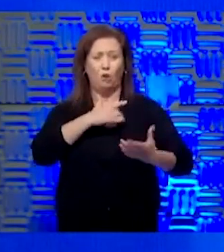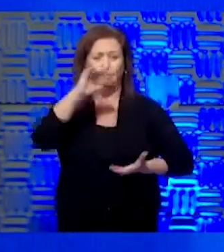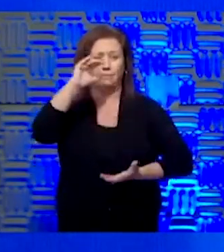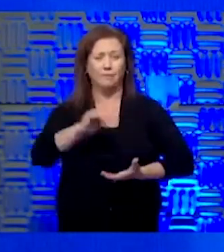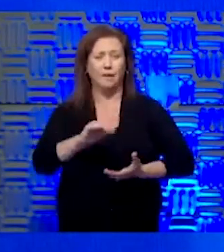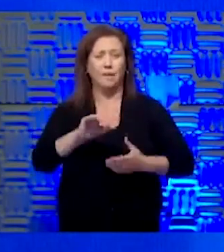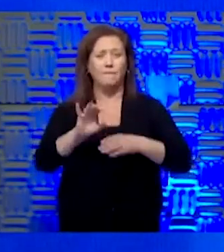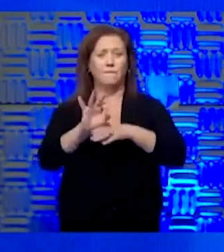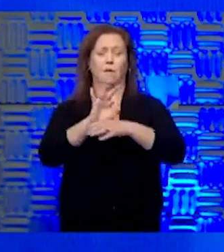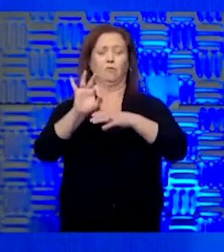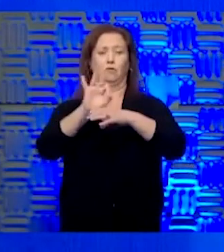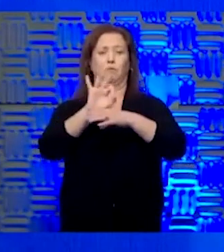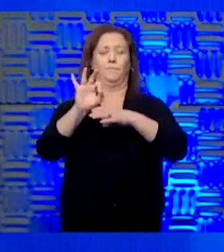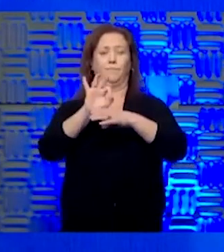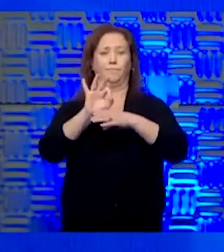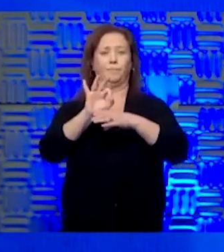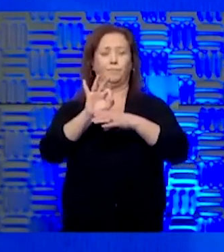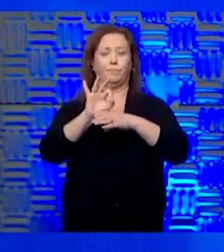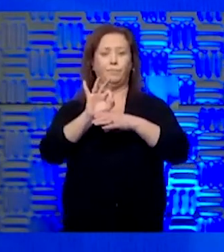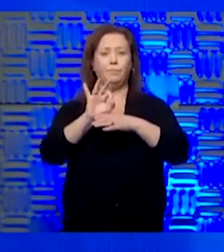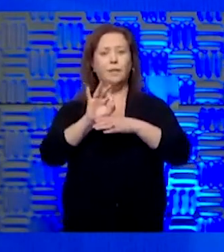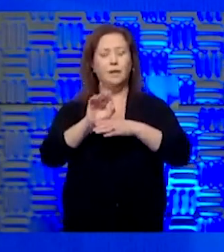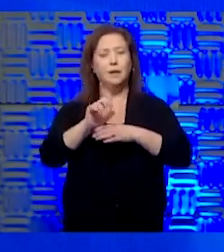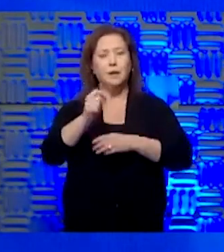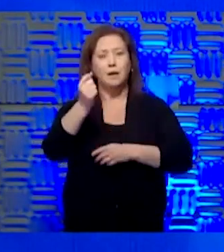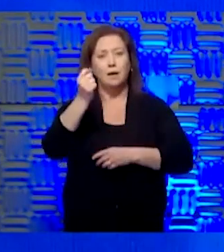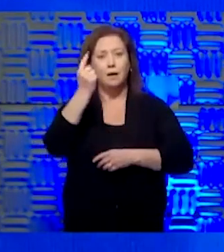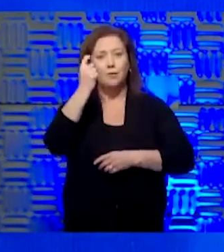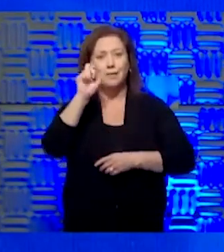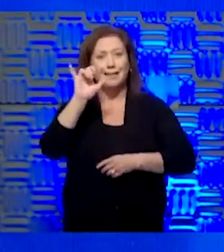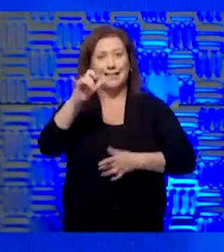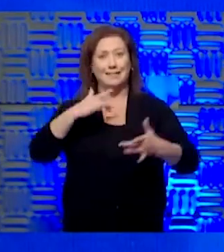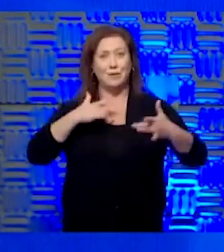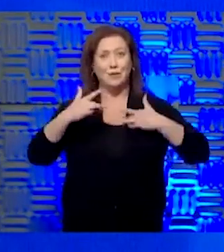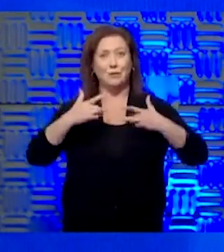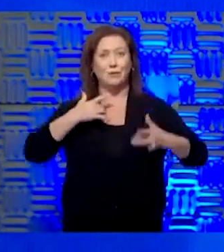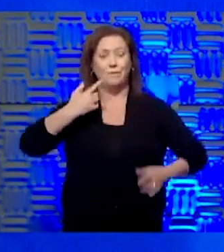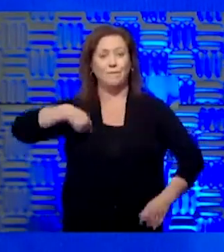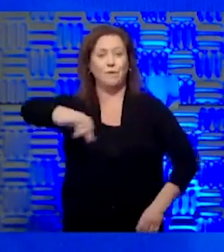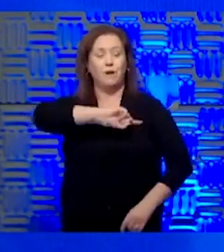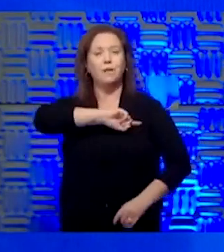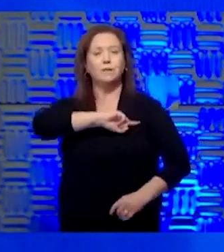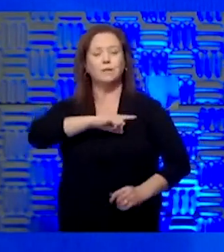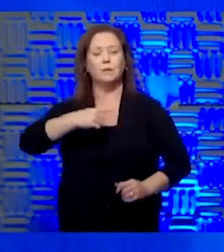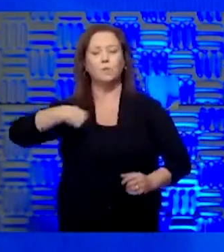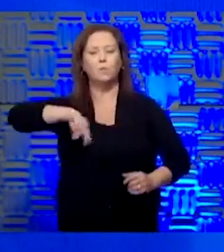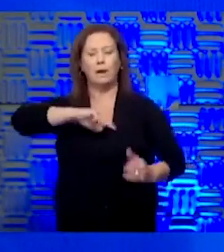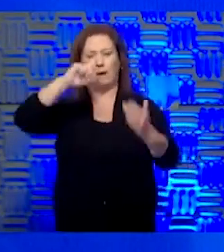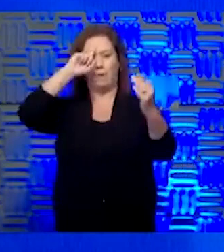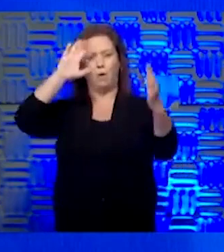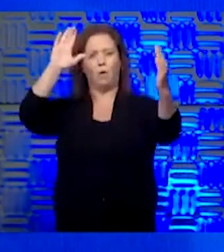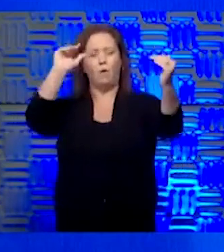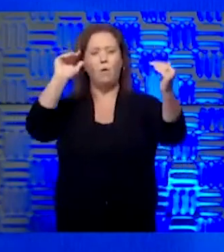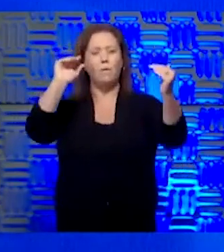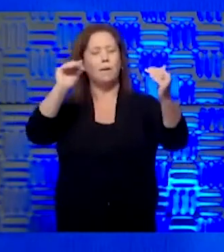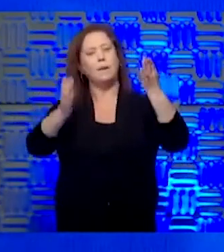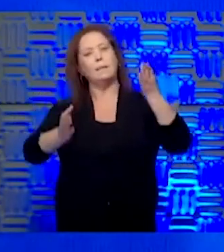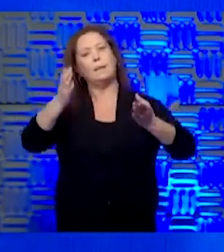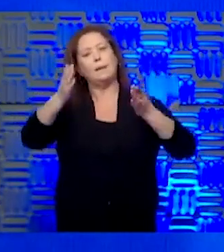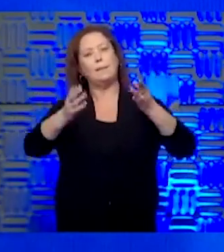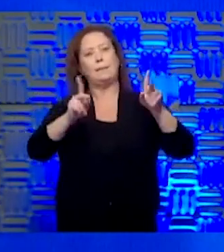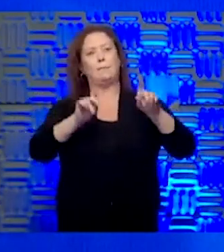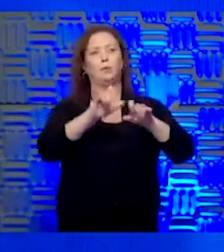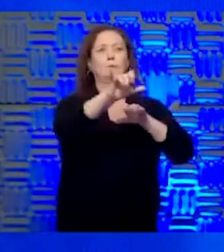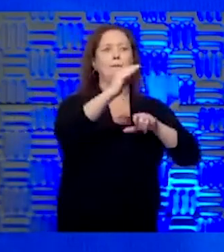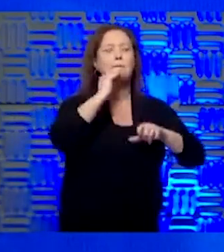arrhythmia. So that is a concern to us because we don't, there had been this hope that maybe because people were staying at